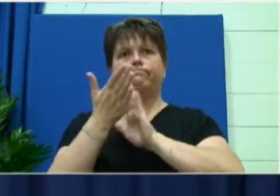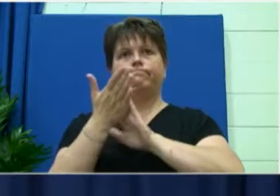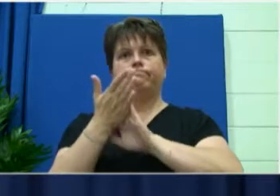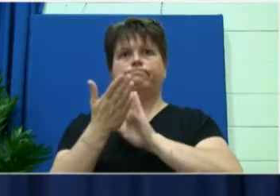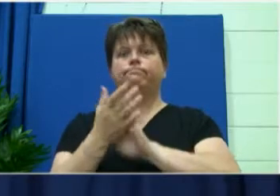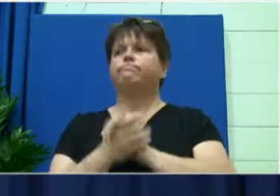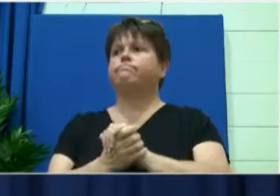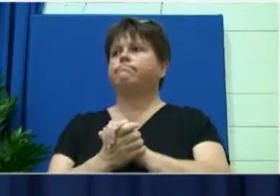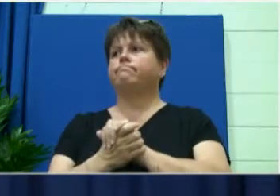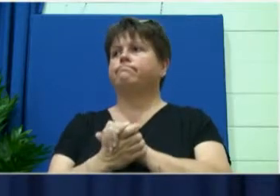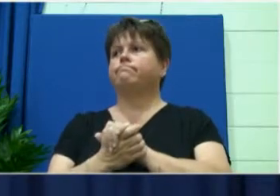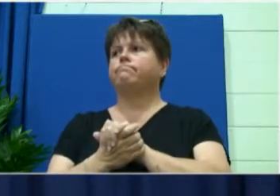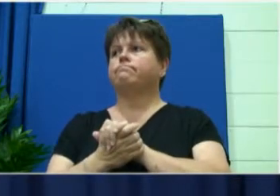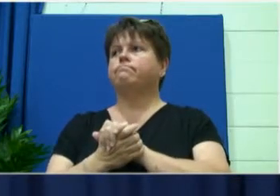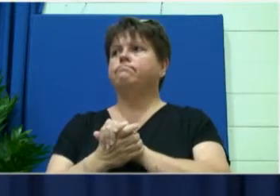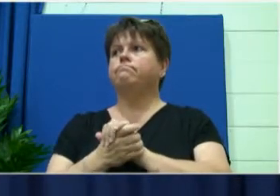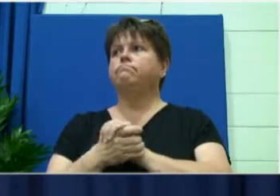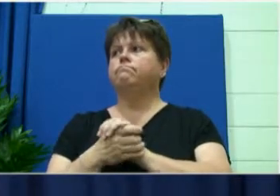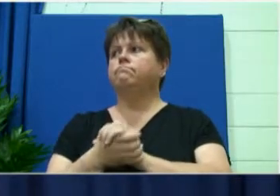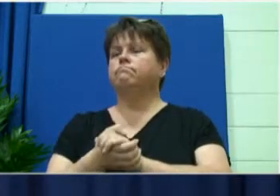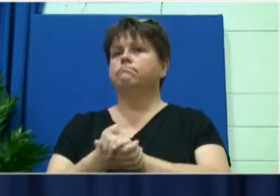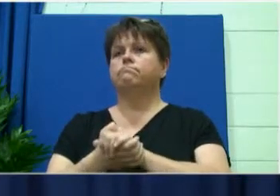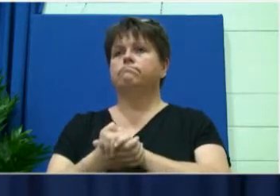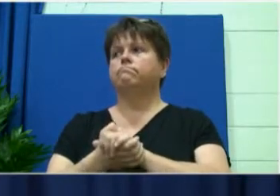here. Congratulations.